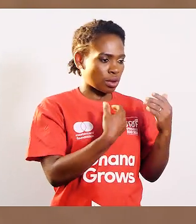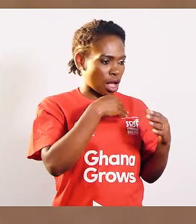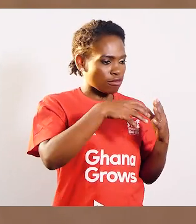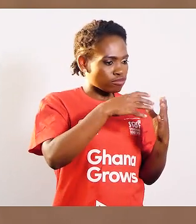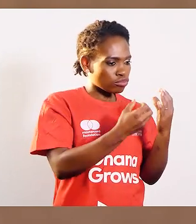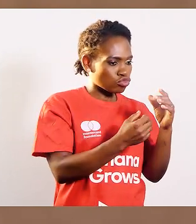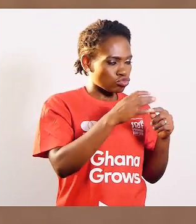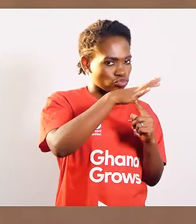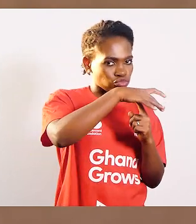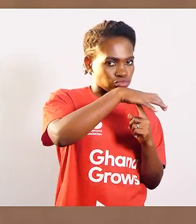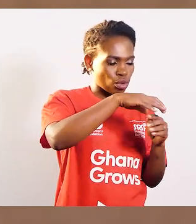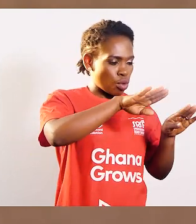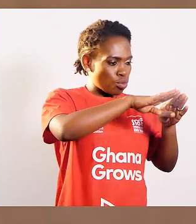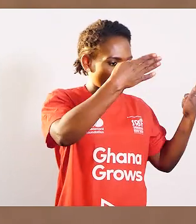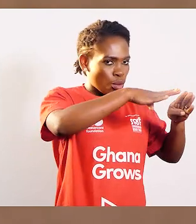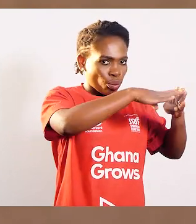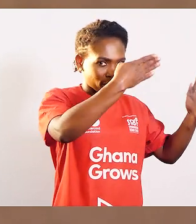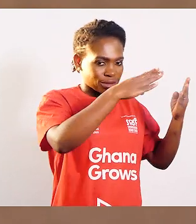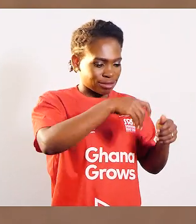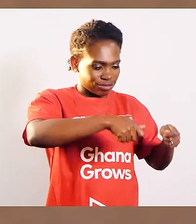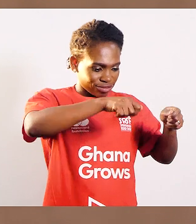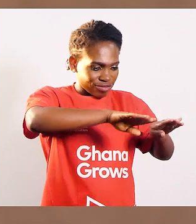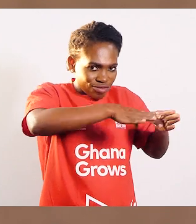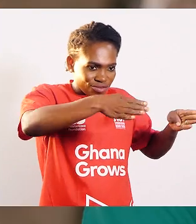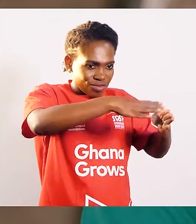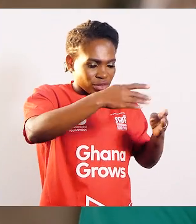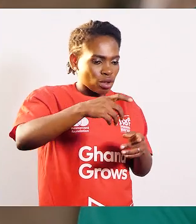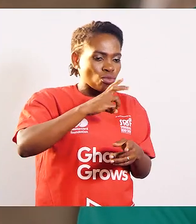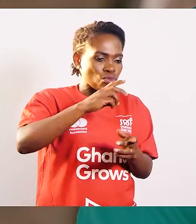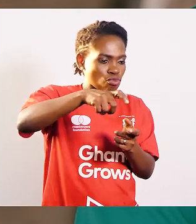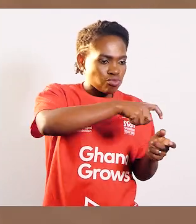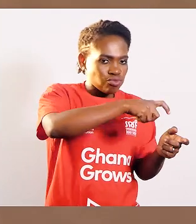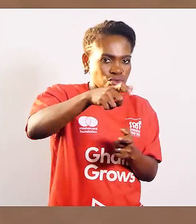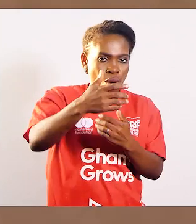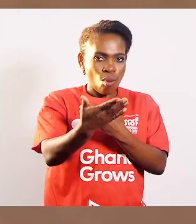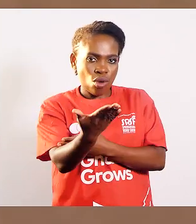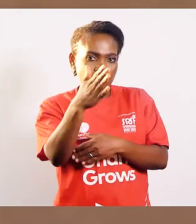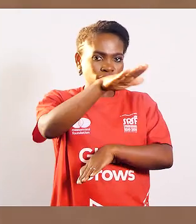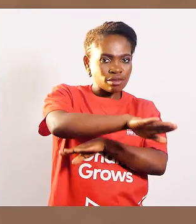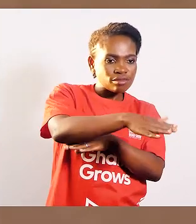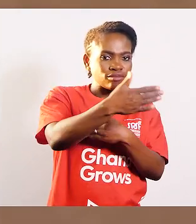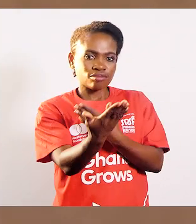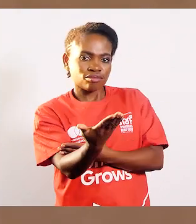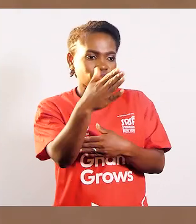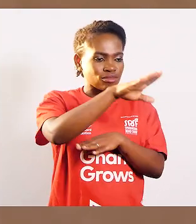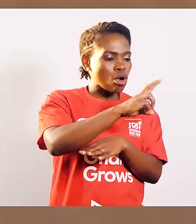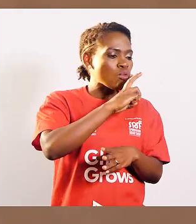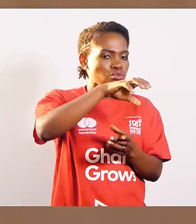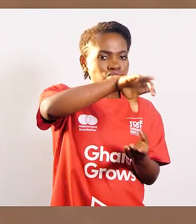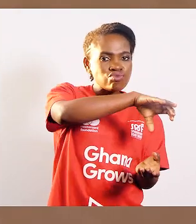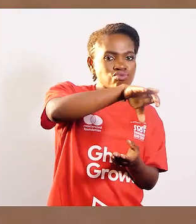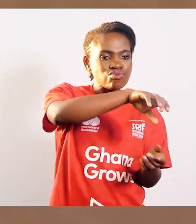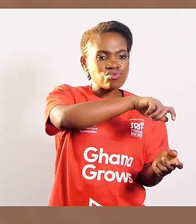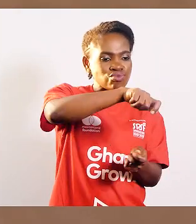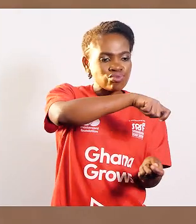open, and then we'll be watering it morning and evening so that the place will be very cool. Once the place is cool, the mushroom